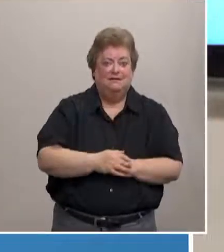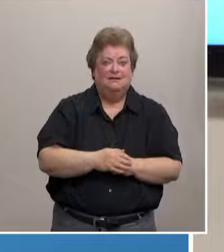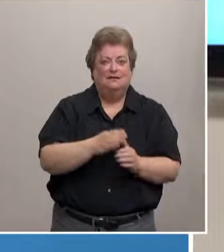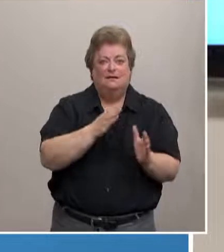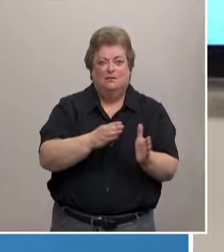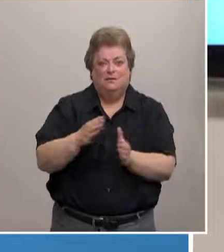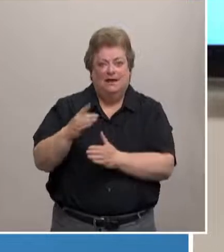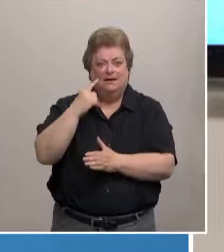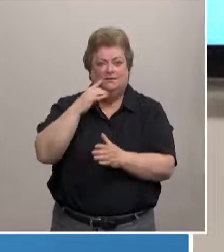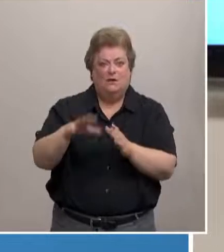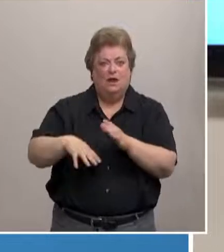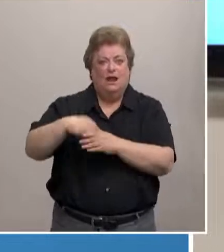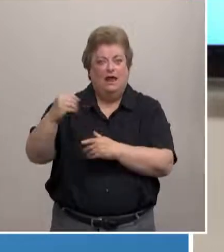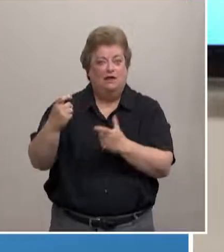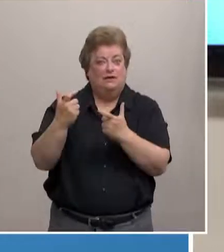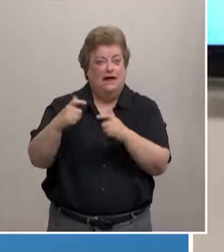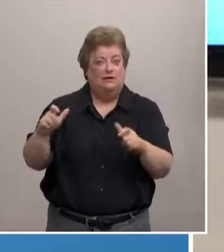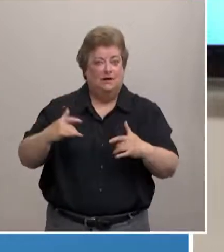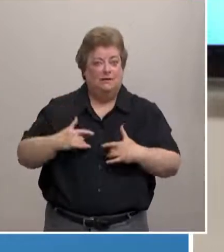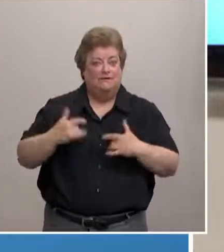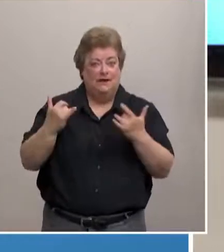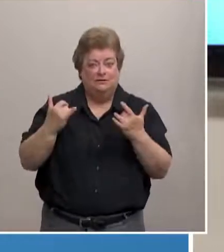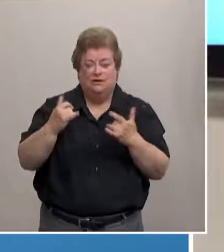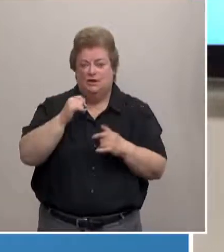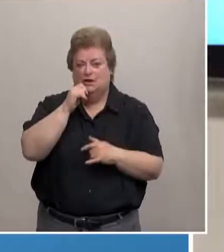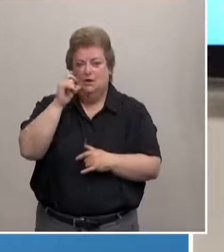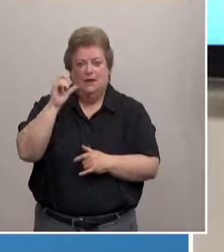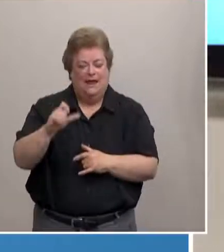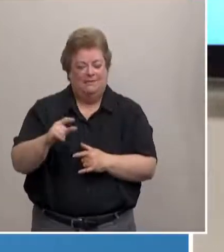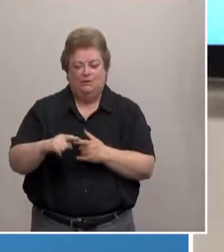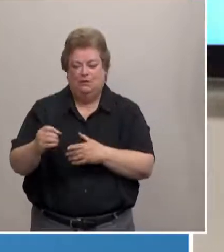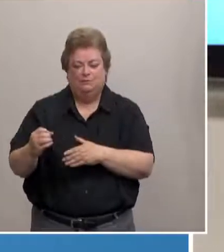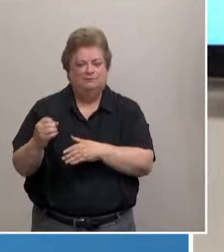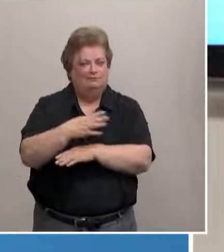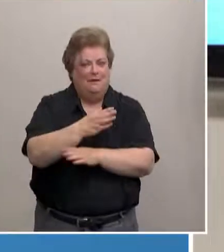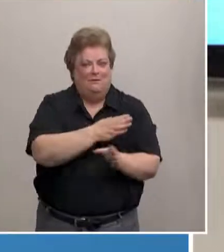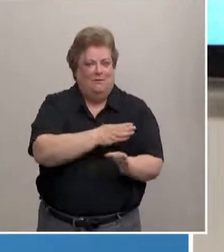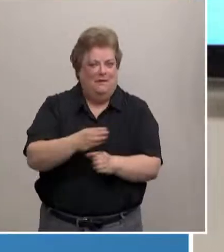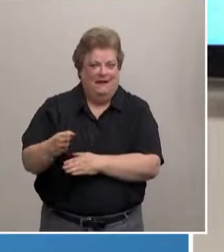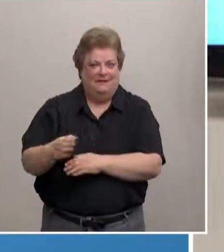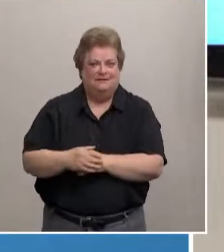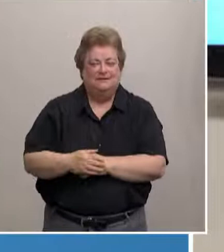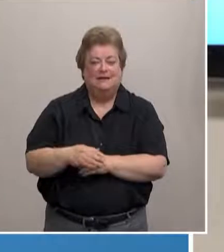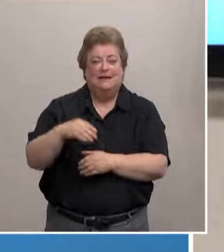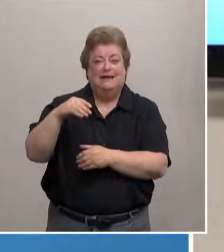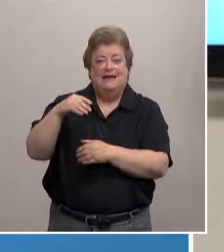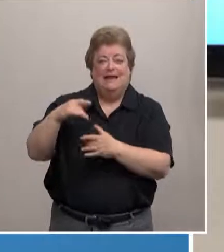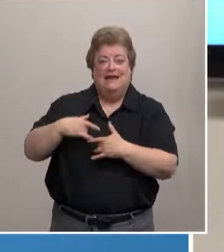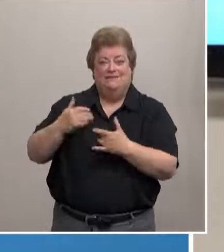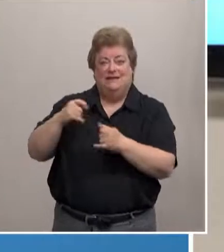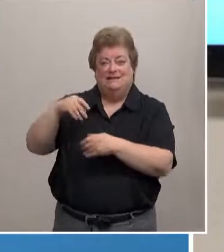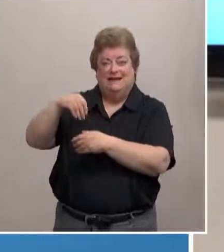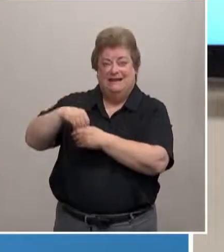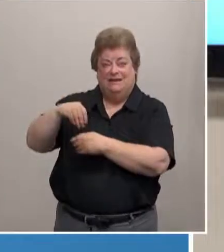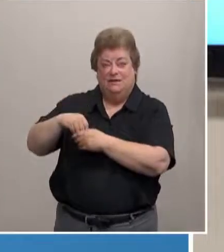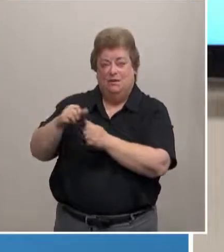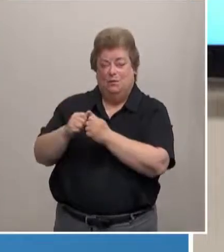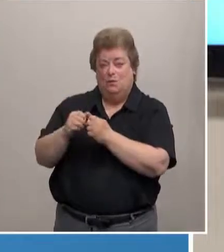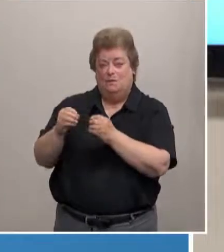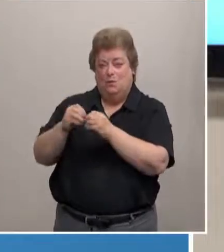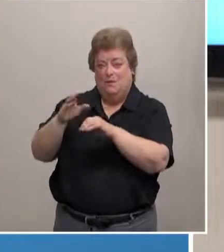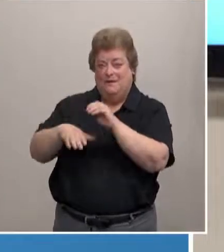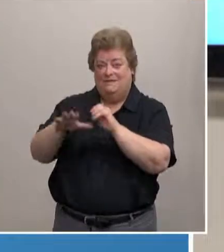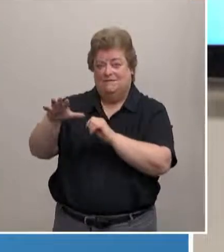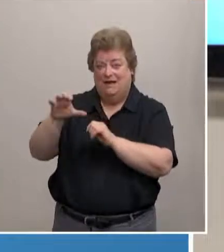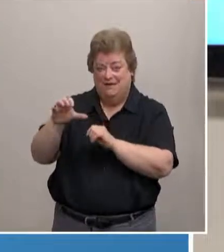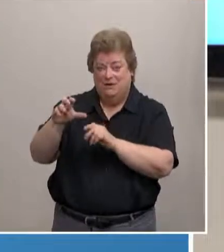Plans for large outdoor events will no longer be required. Events at indoor venues with a capacity of more than